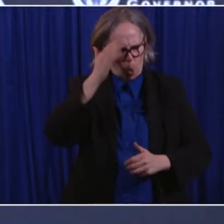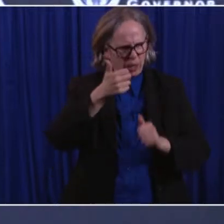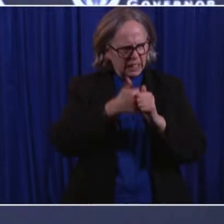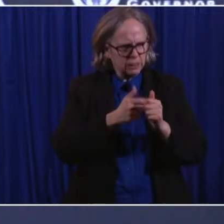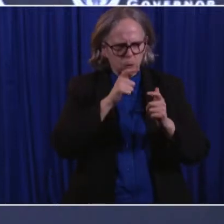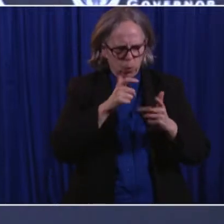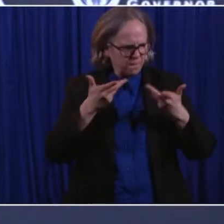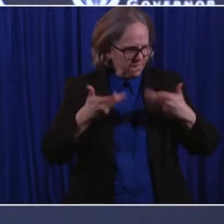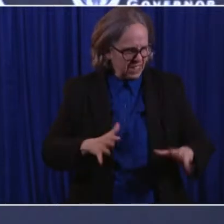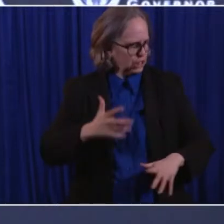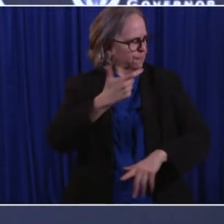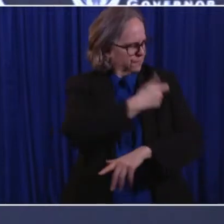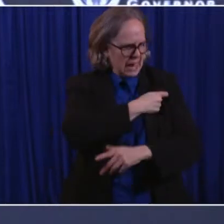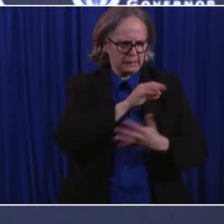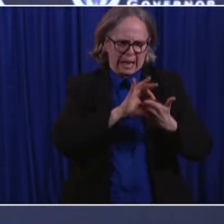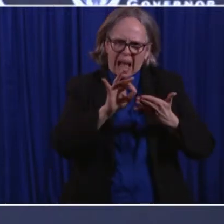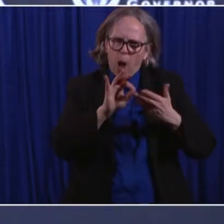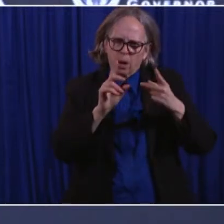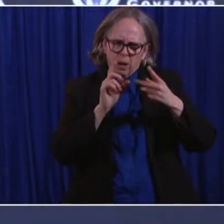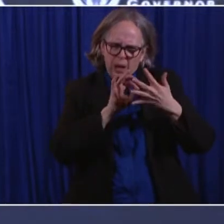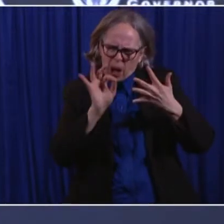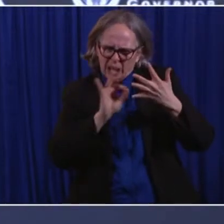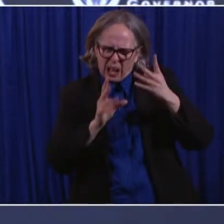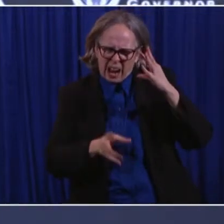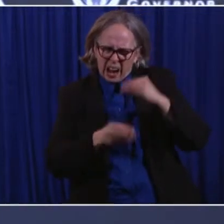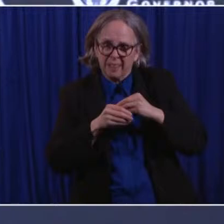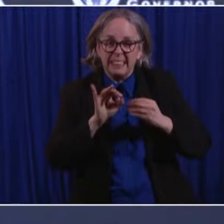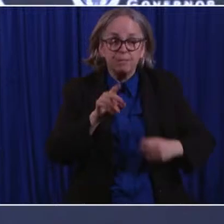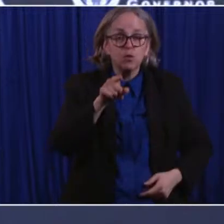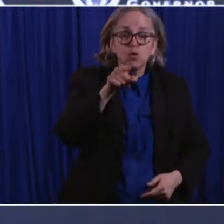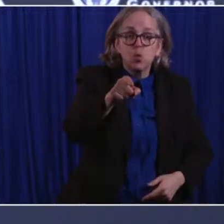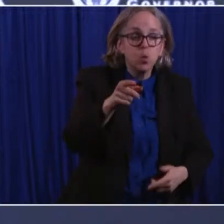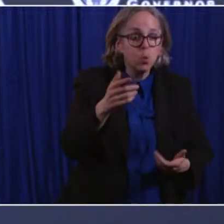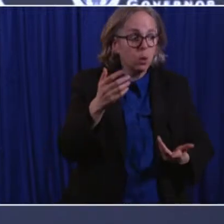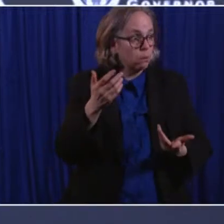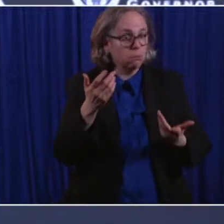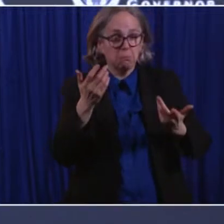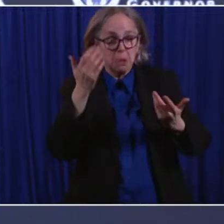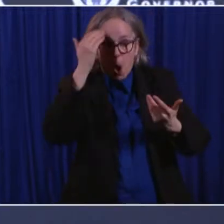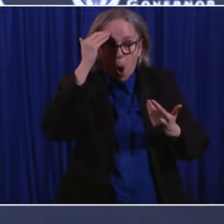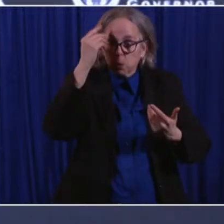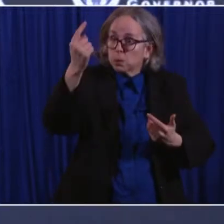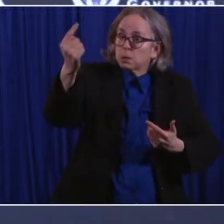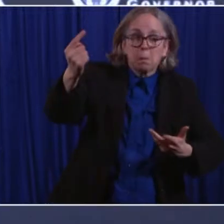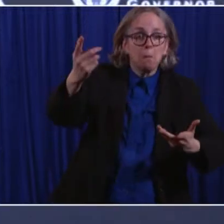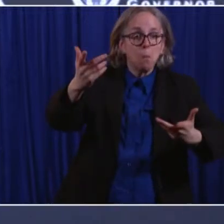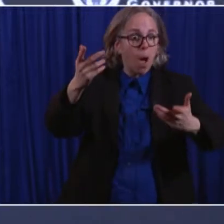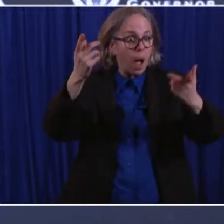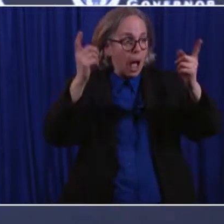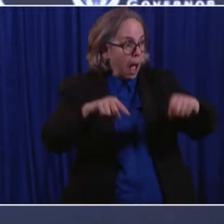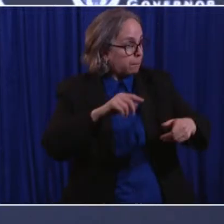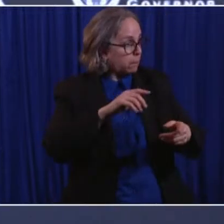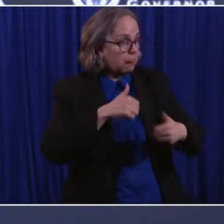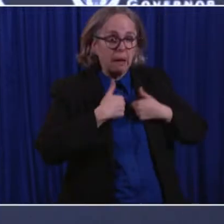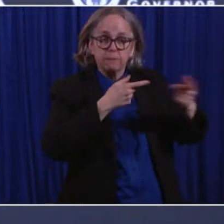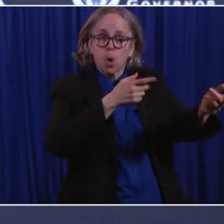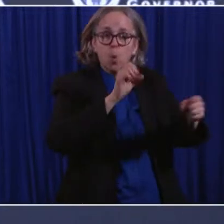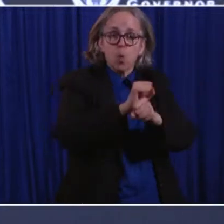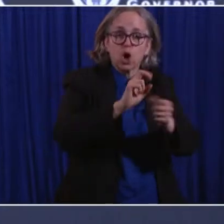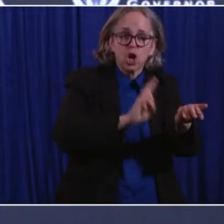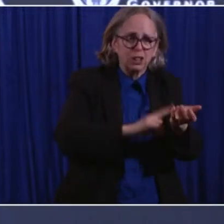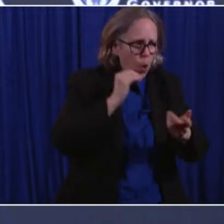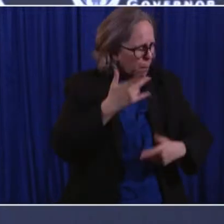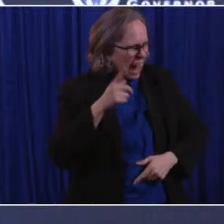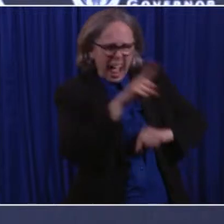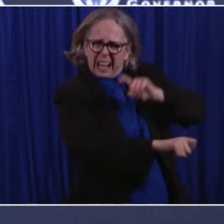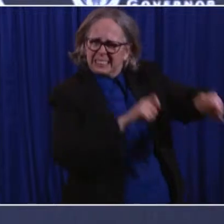one who's in a nursing home who has not been vaccinated, I would just implore you to talk to them and ask them to be vaccinated. Your nursing home